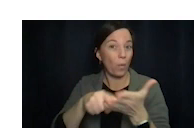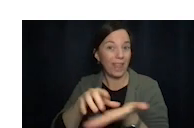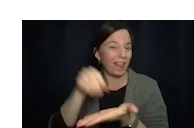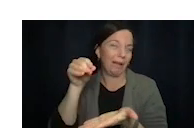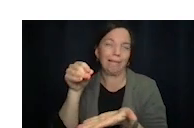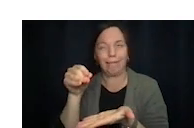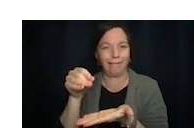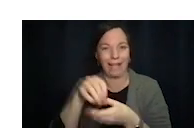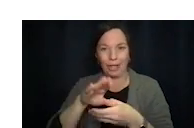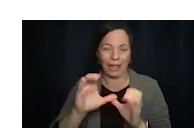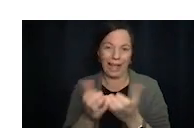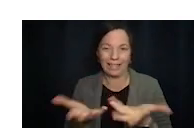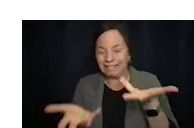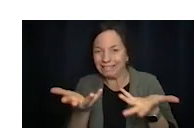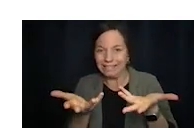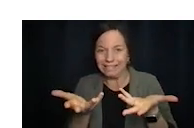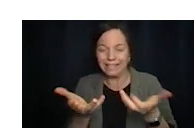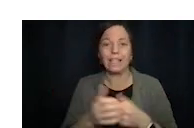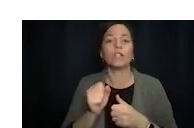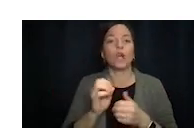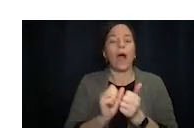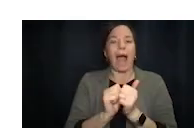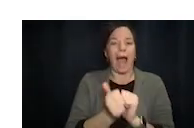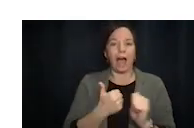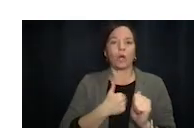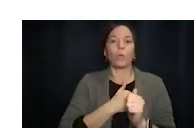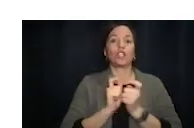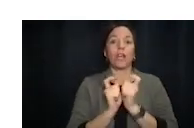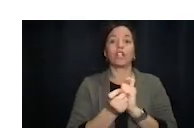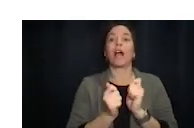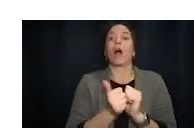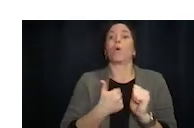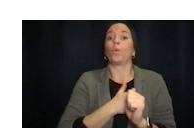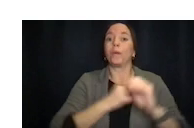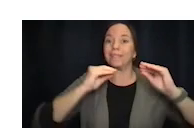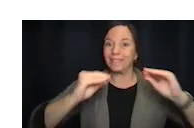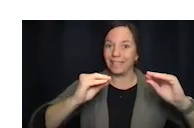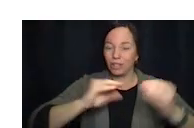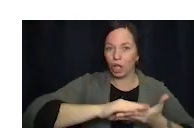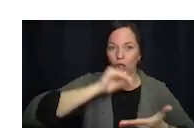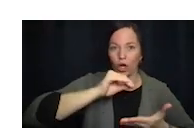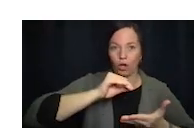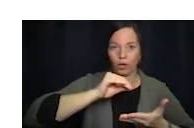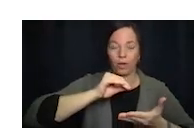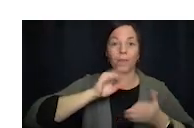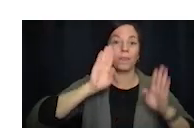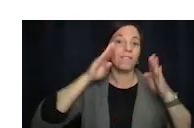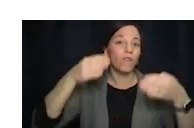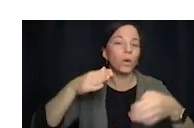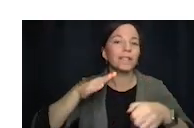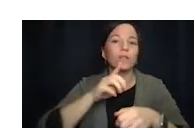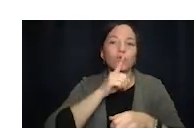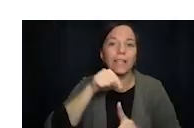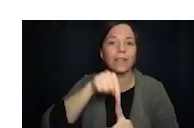in your class. So how do we shift the way we teach and learn, that the focus is on mastery of competencies and take on